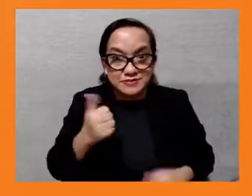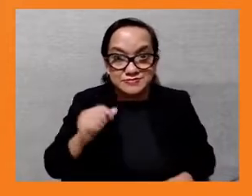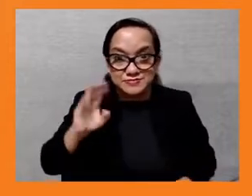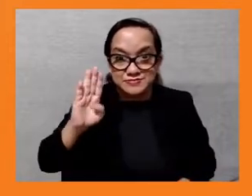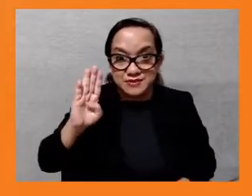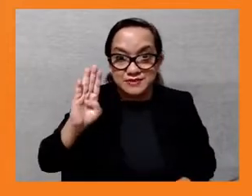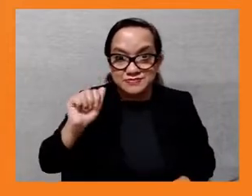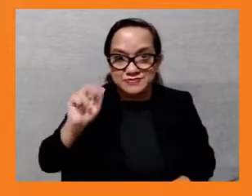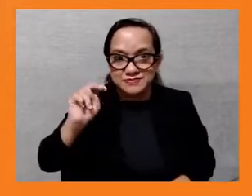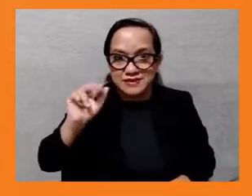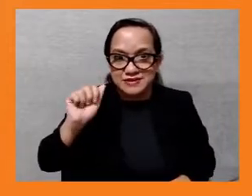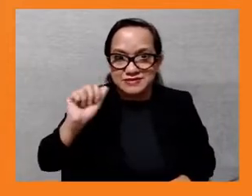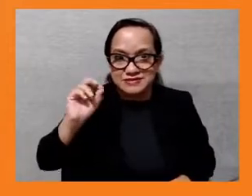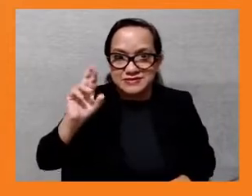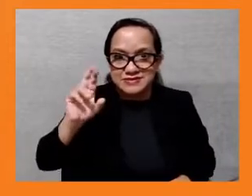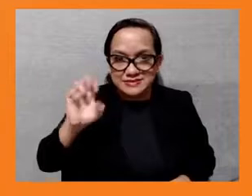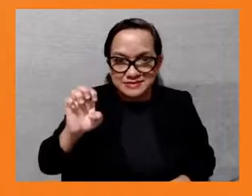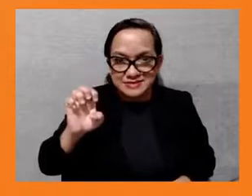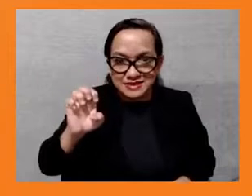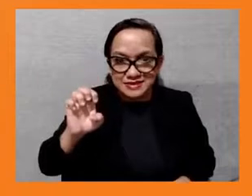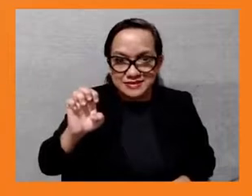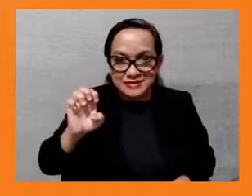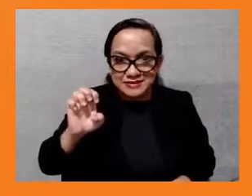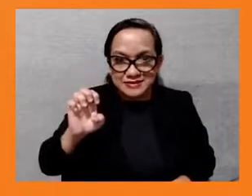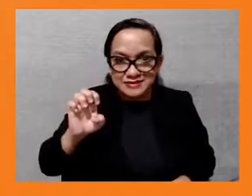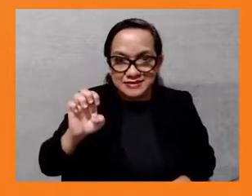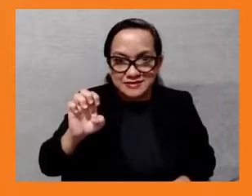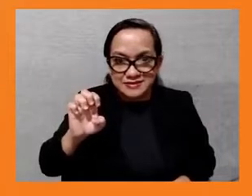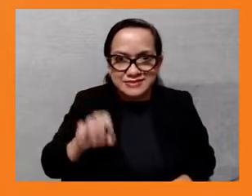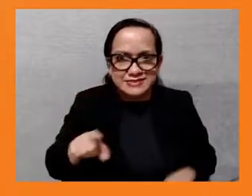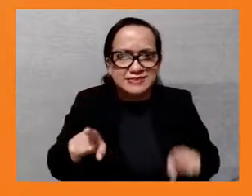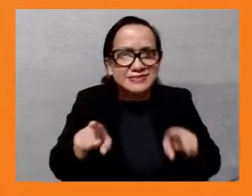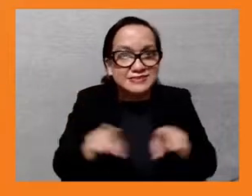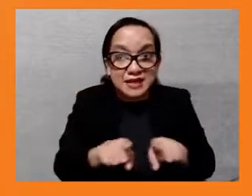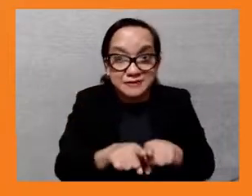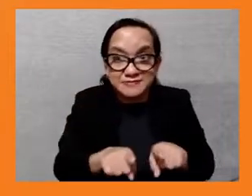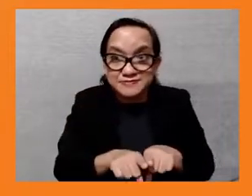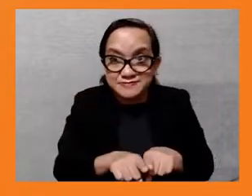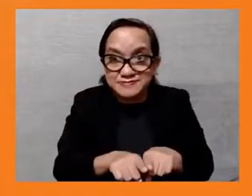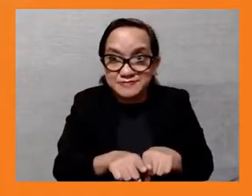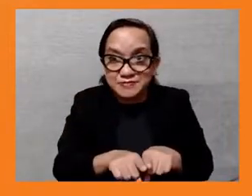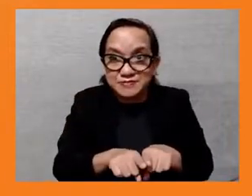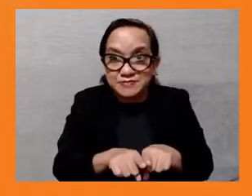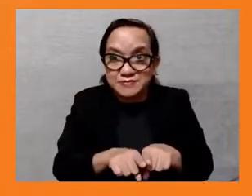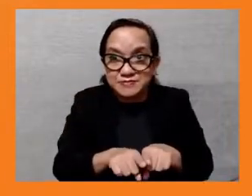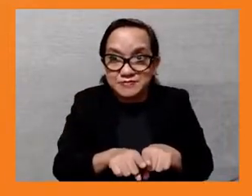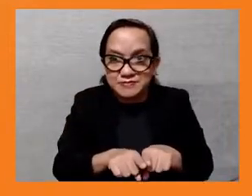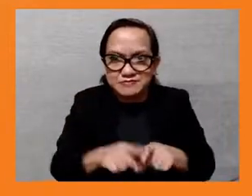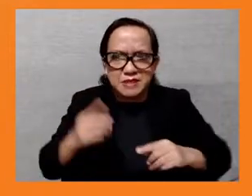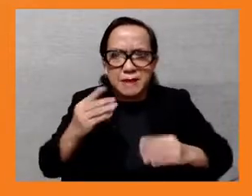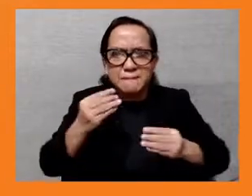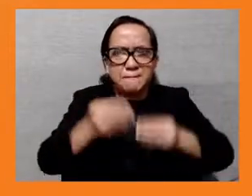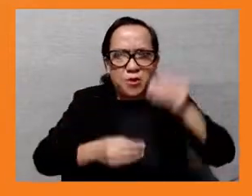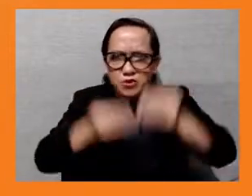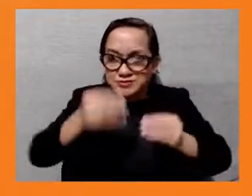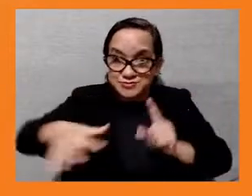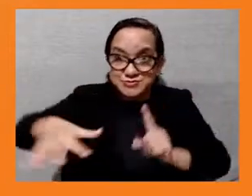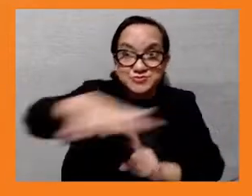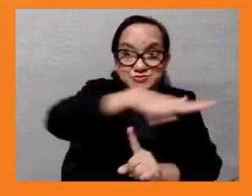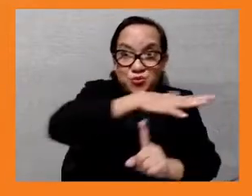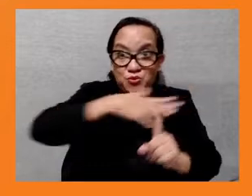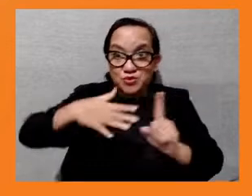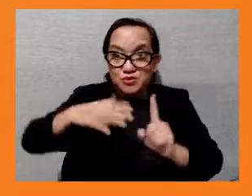resettlement options, pay particular attention to elderly women and children and indigenous peoples and those without legal title to the land.